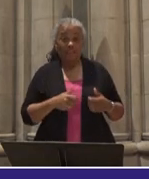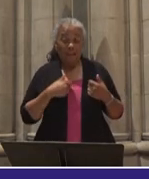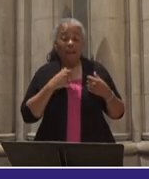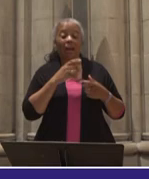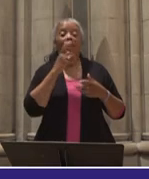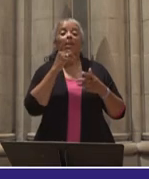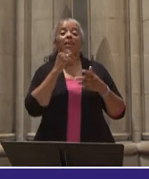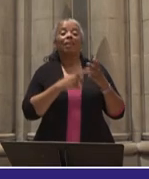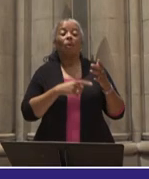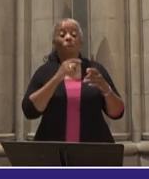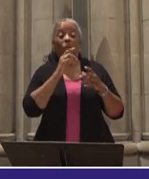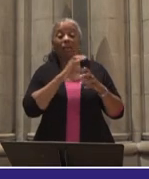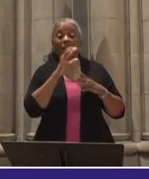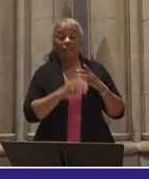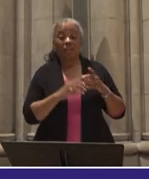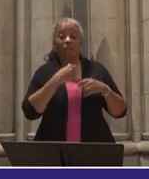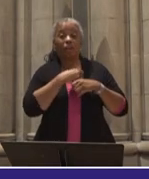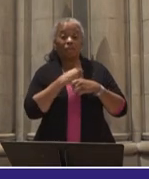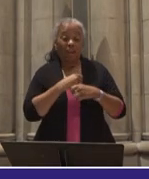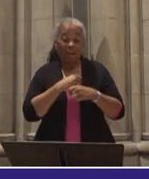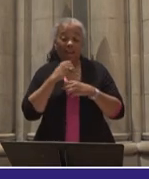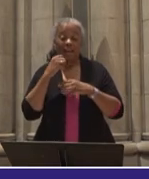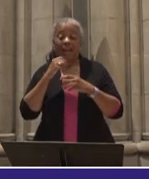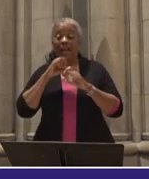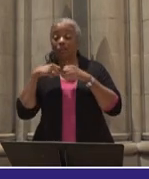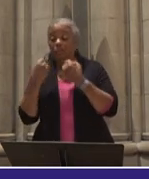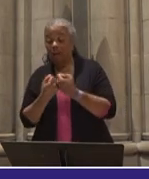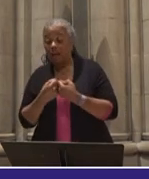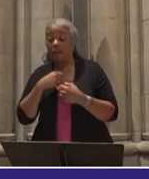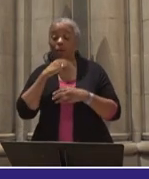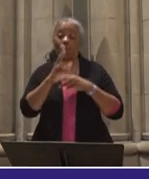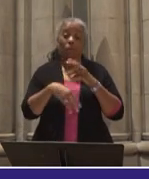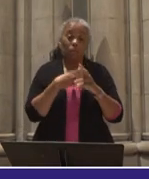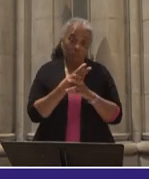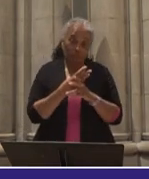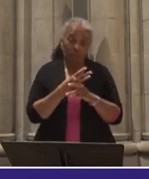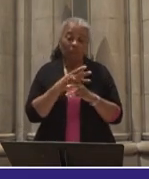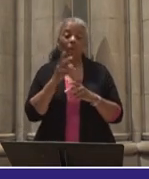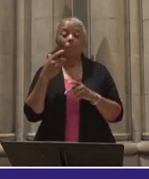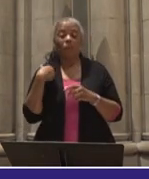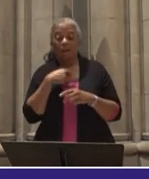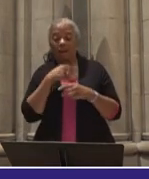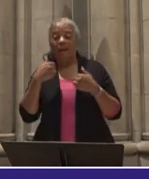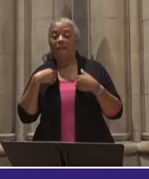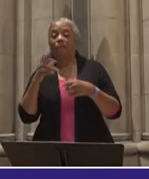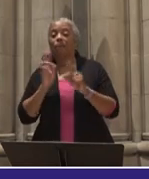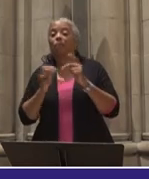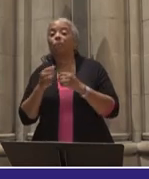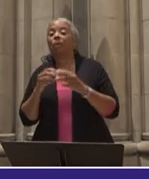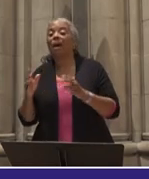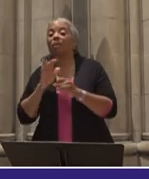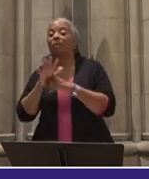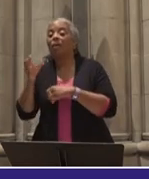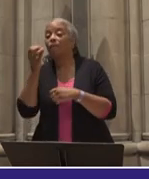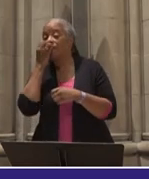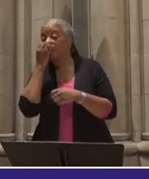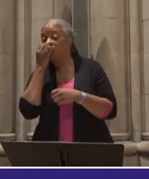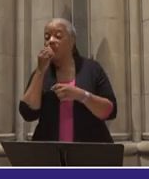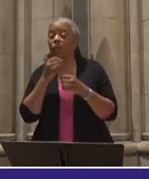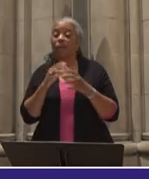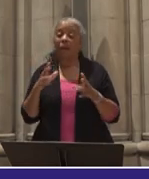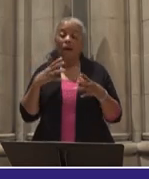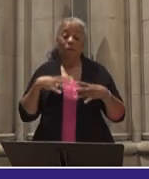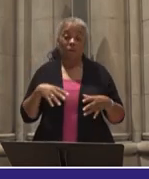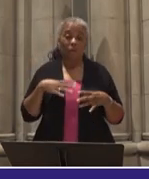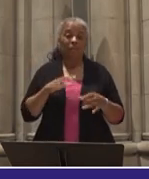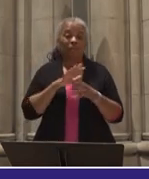a world, where there are people without adequate food or clothing in the first place. No. The giving up that